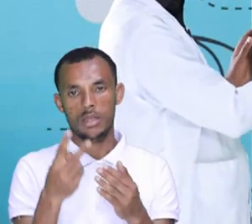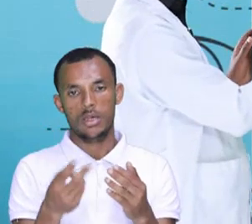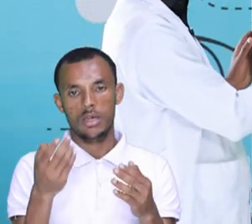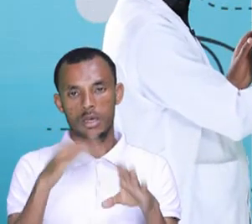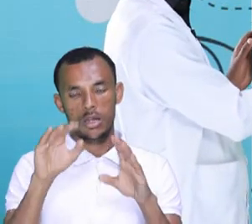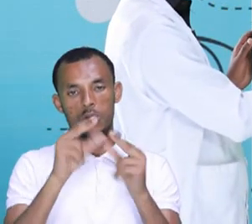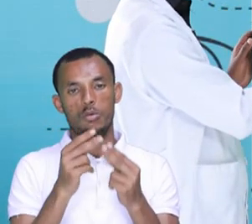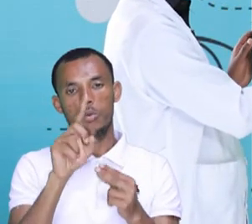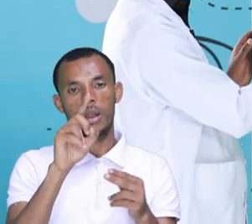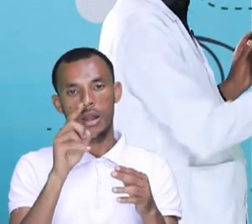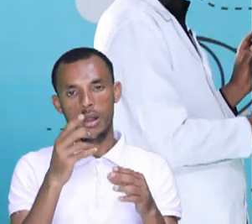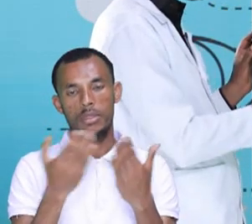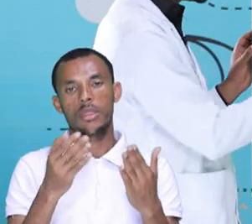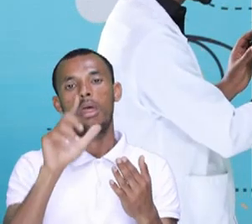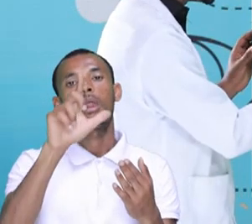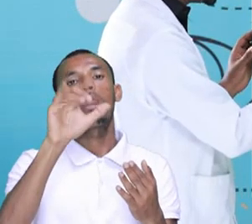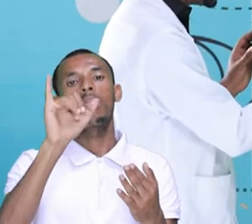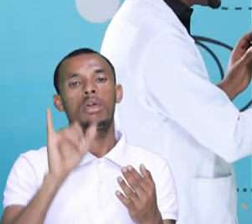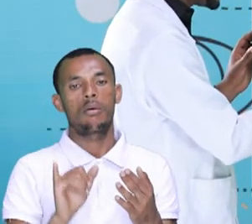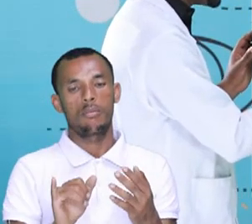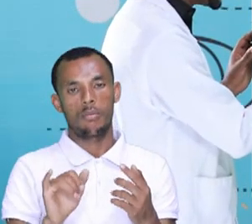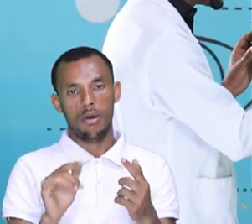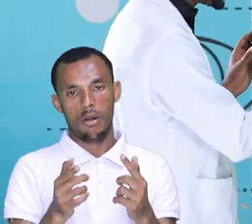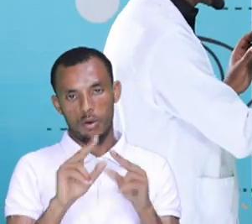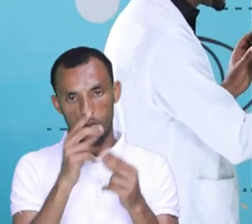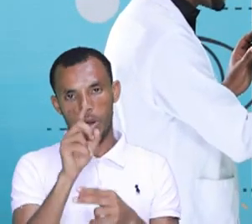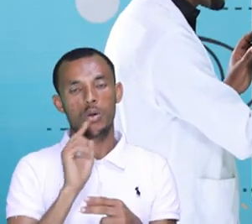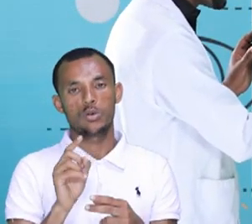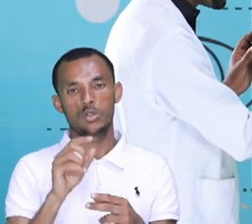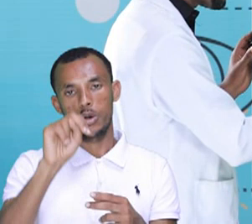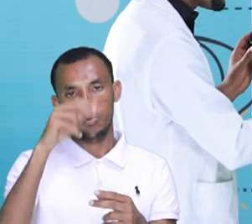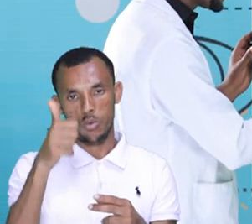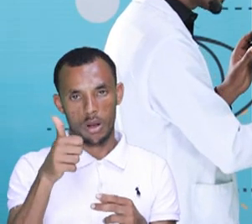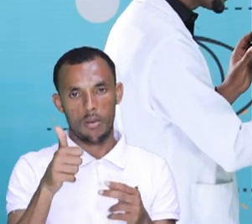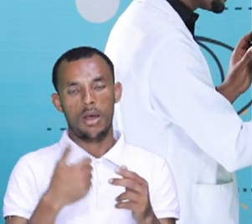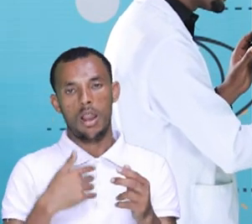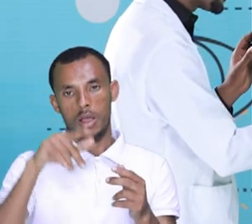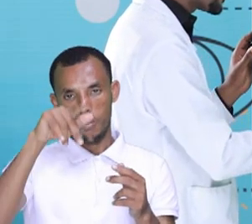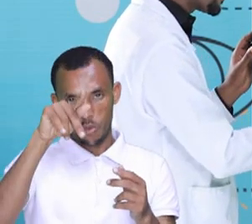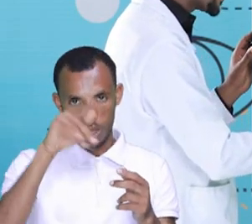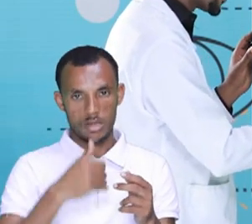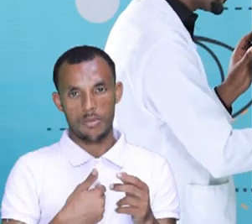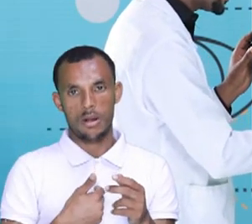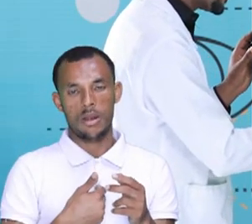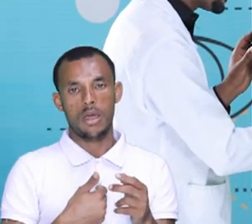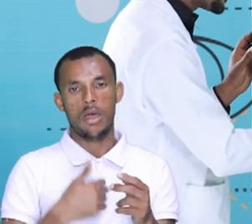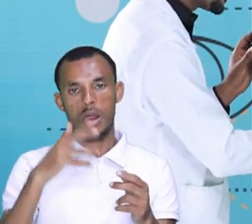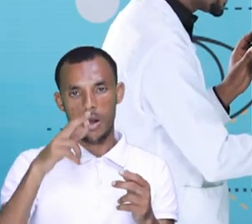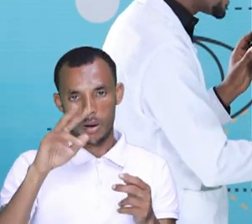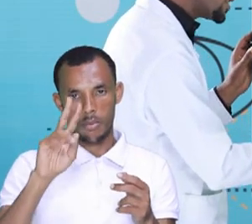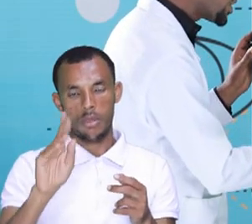1 element, lithium is group 1 element. Lithium, sodium, potassium,